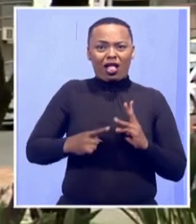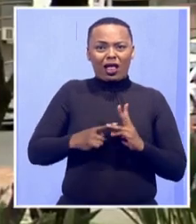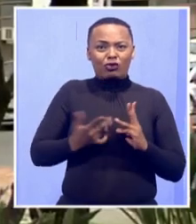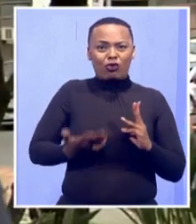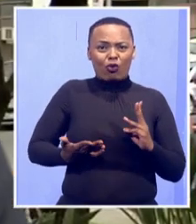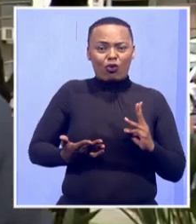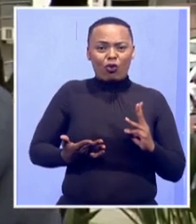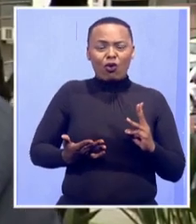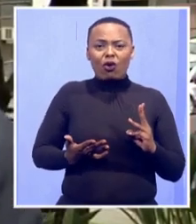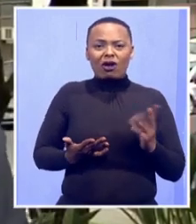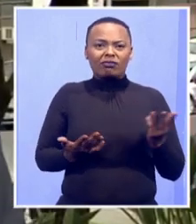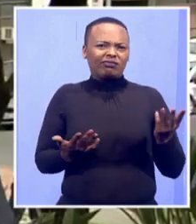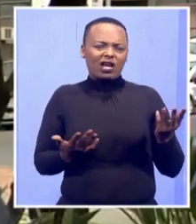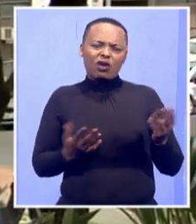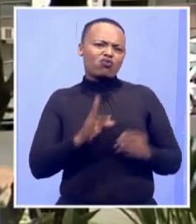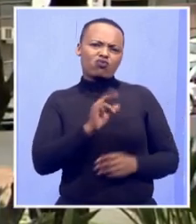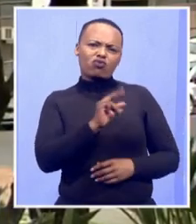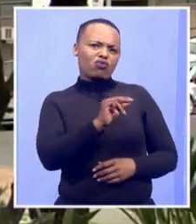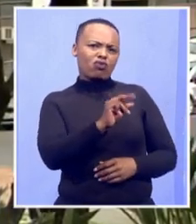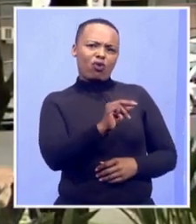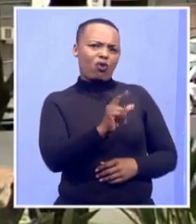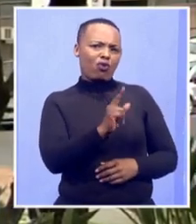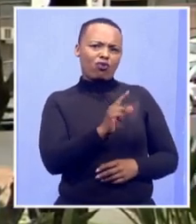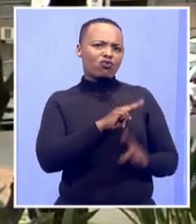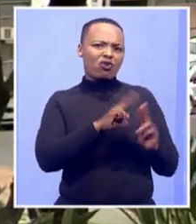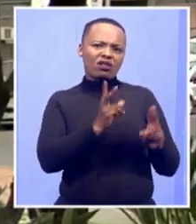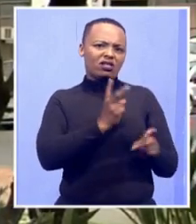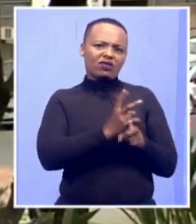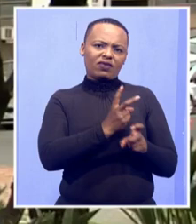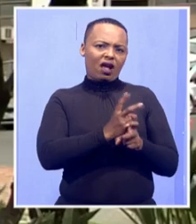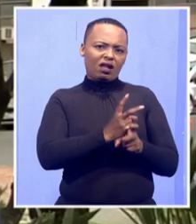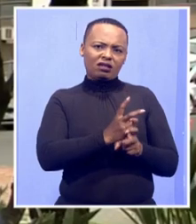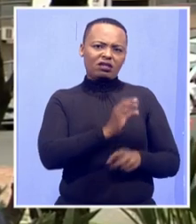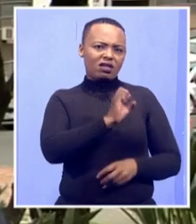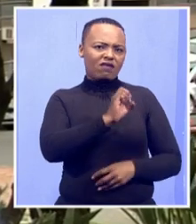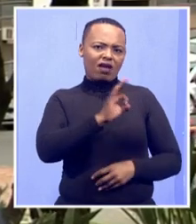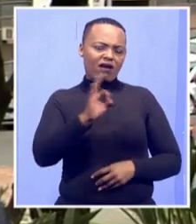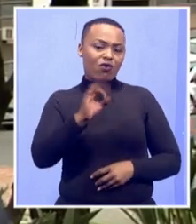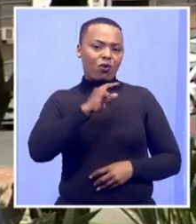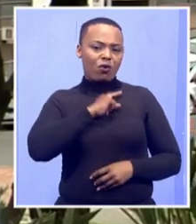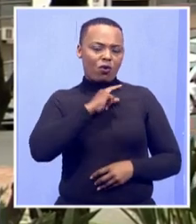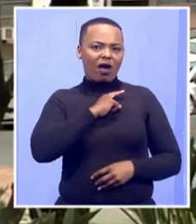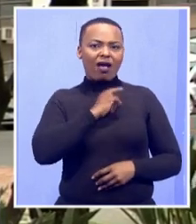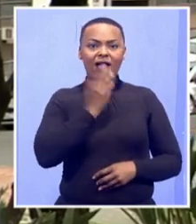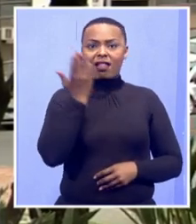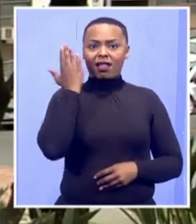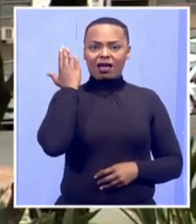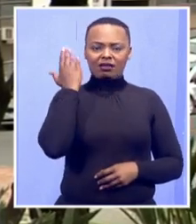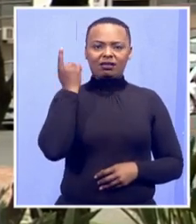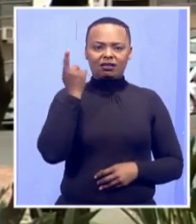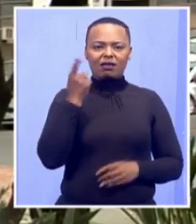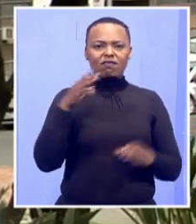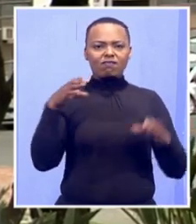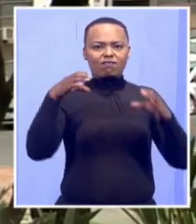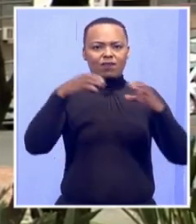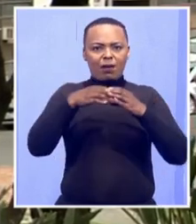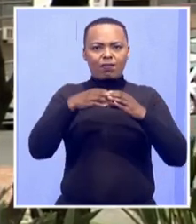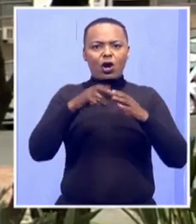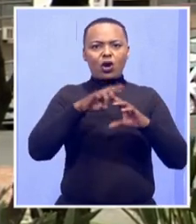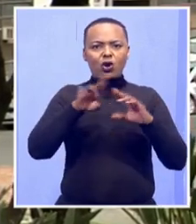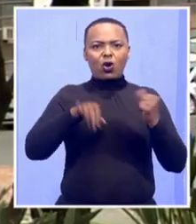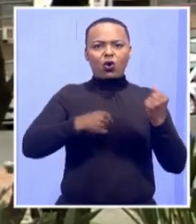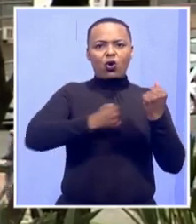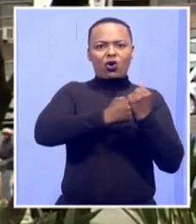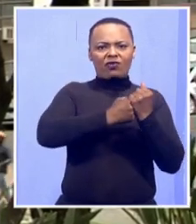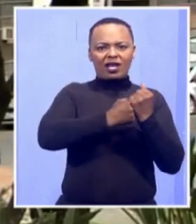It might not necessarily be very difficult for the EFF to push decisions through, because you've already seen in the last motion of no confidence that removed